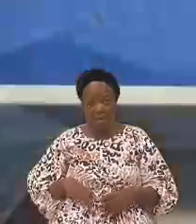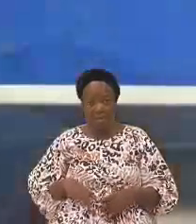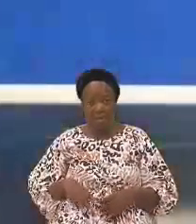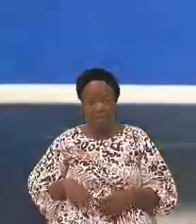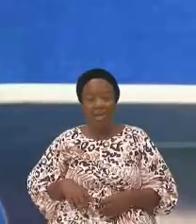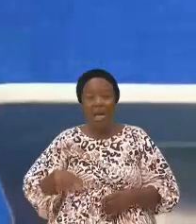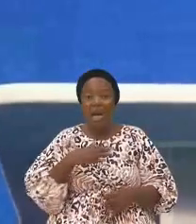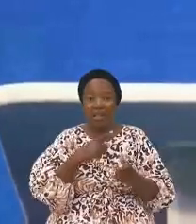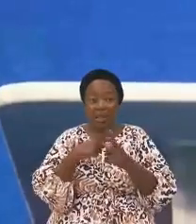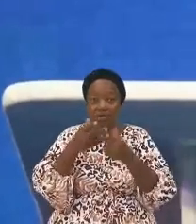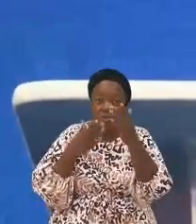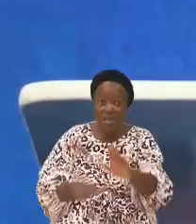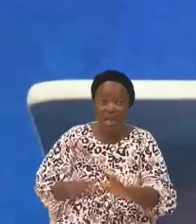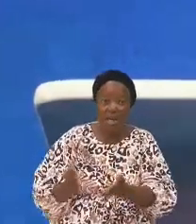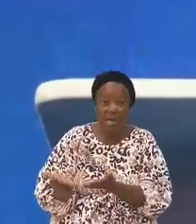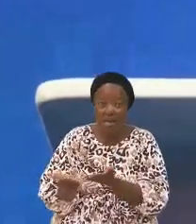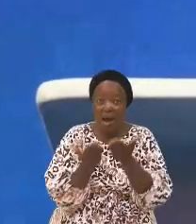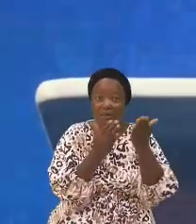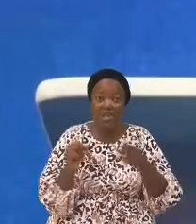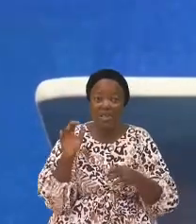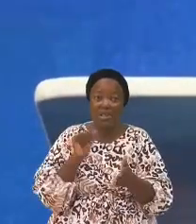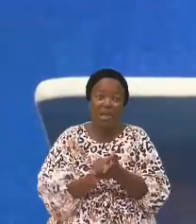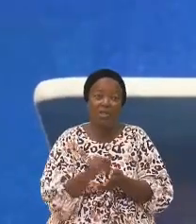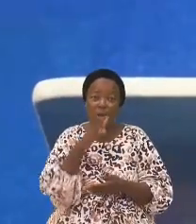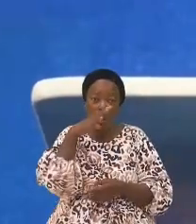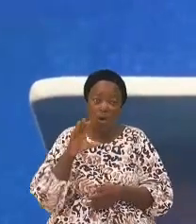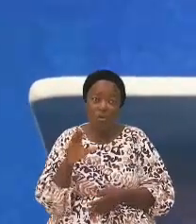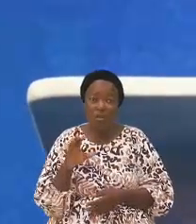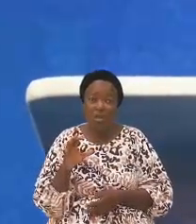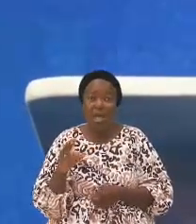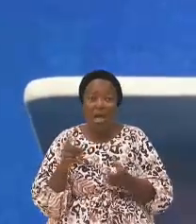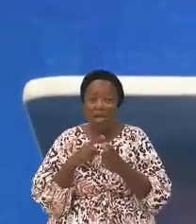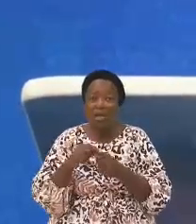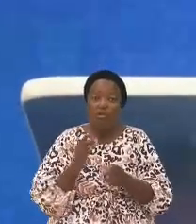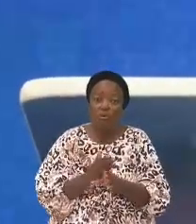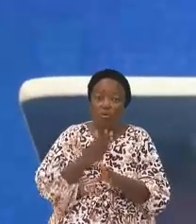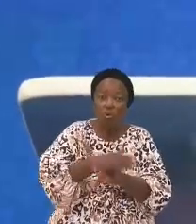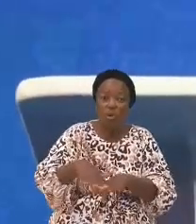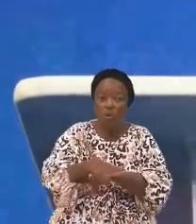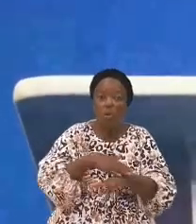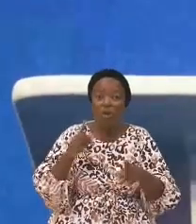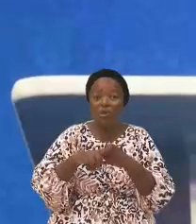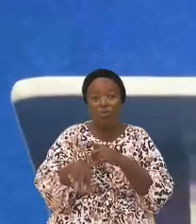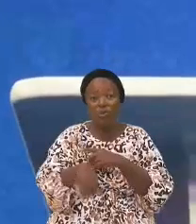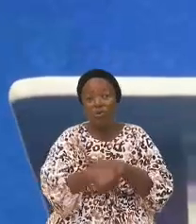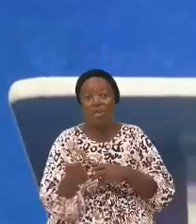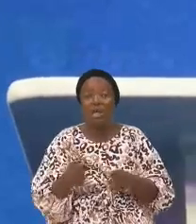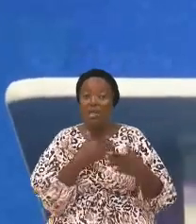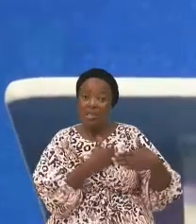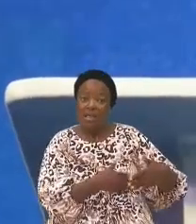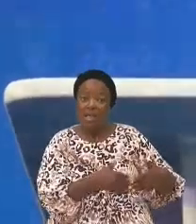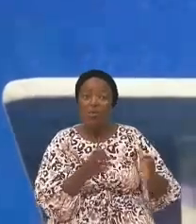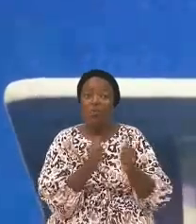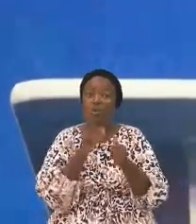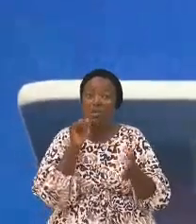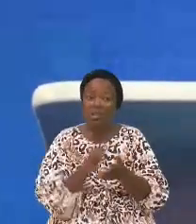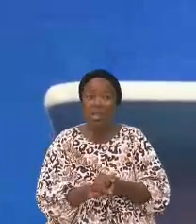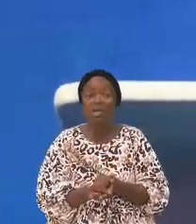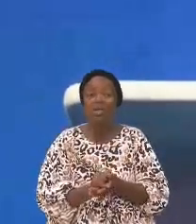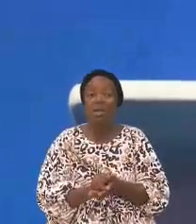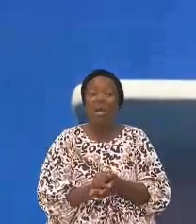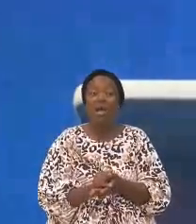not removed now by Christ, and you die carrying that curse, and you